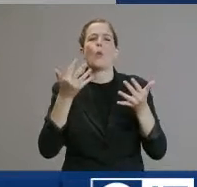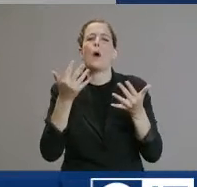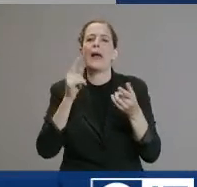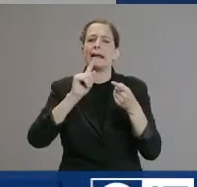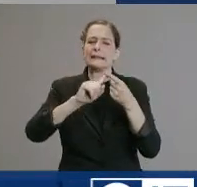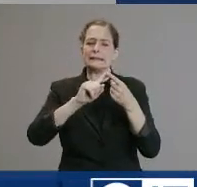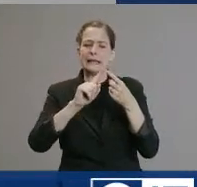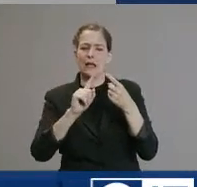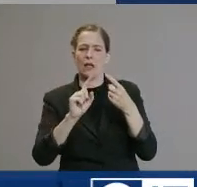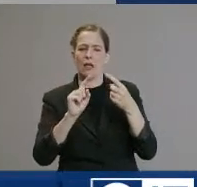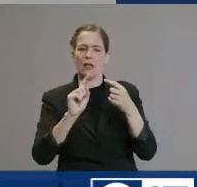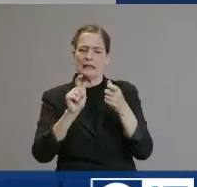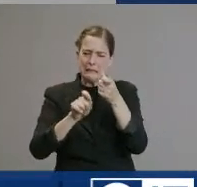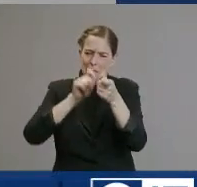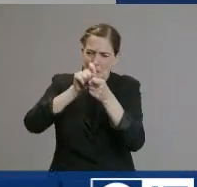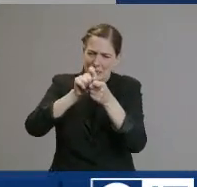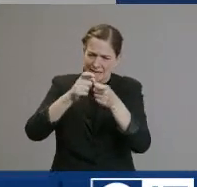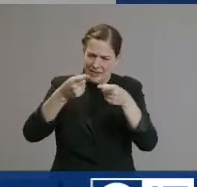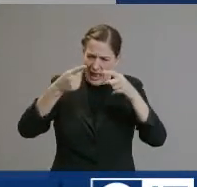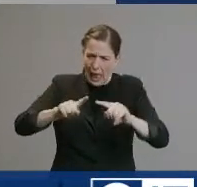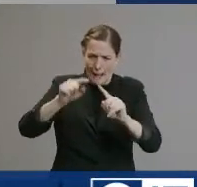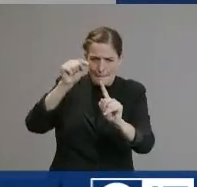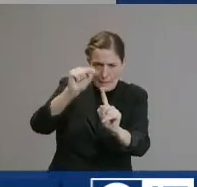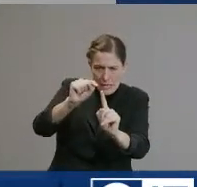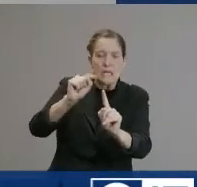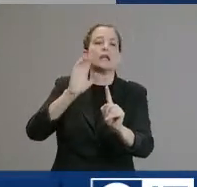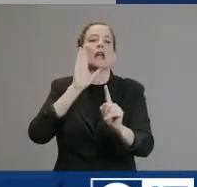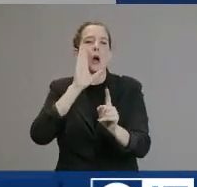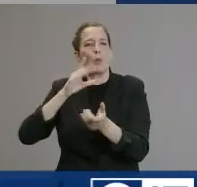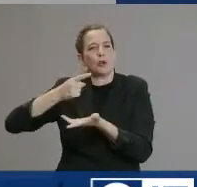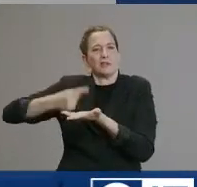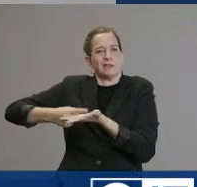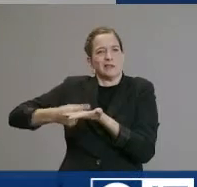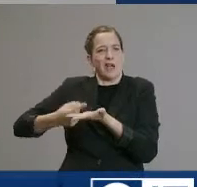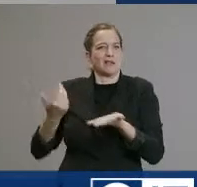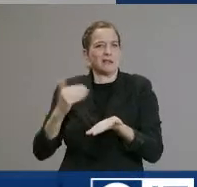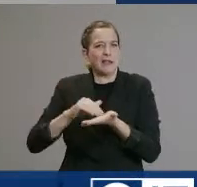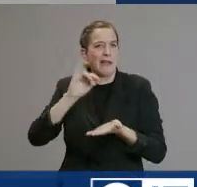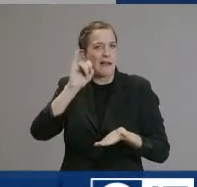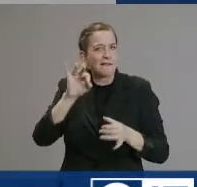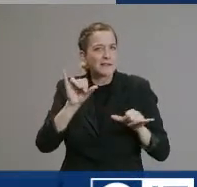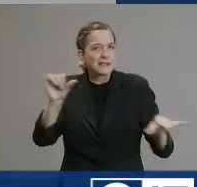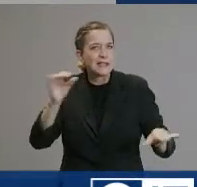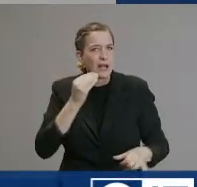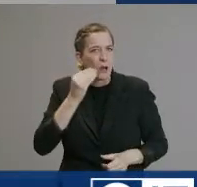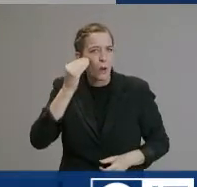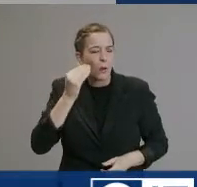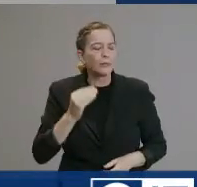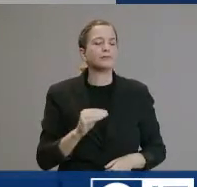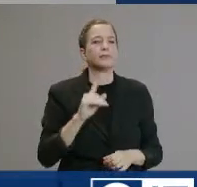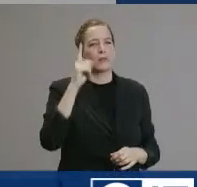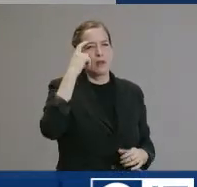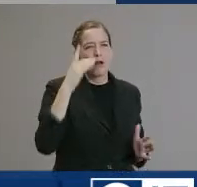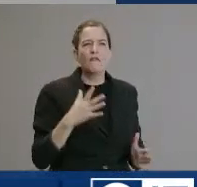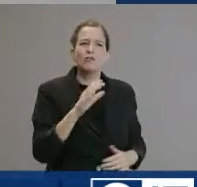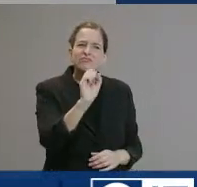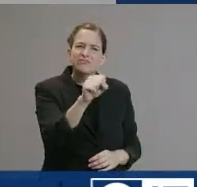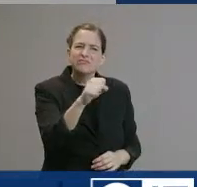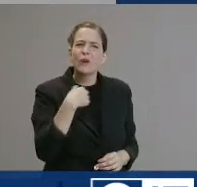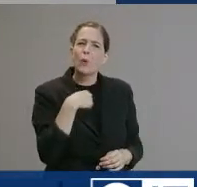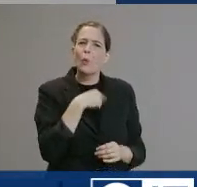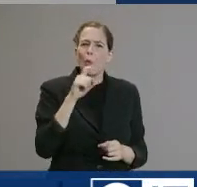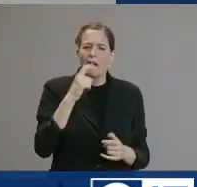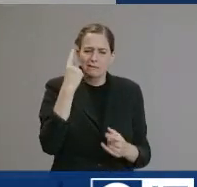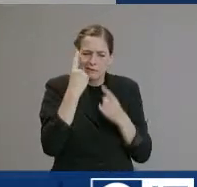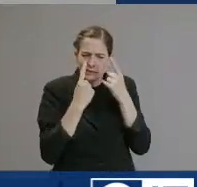Jason, certainly. I mean, we try to think of how do we mitigate this, how do we decrease it, how can we